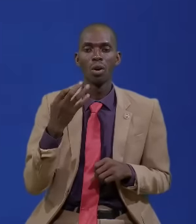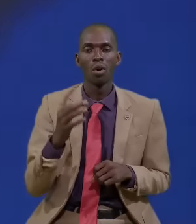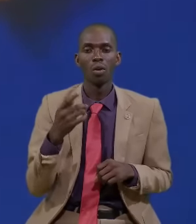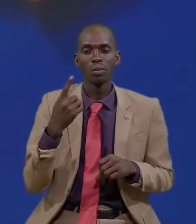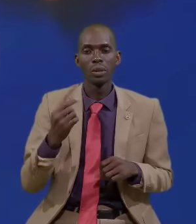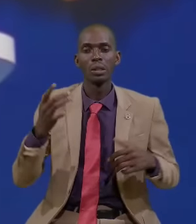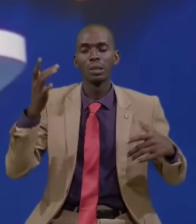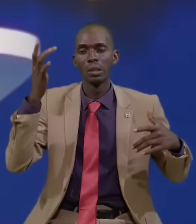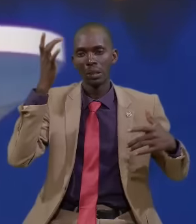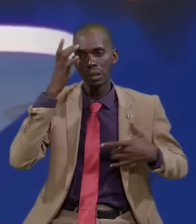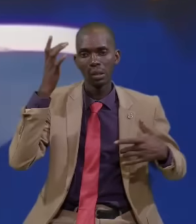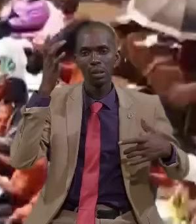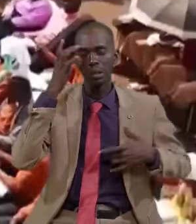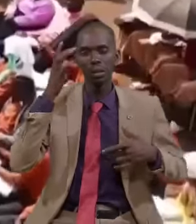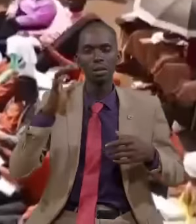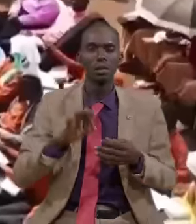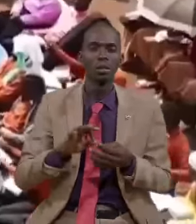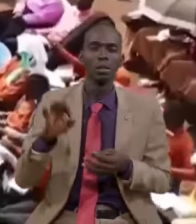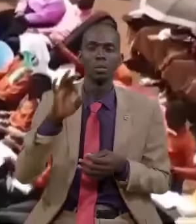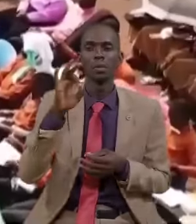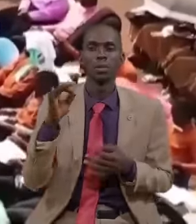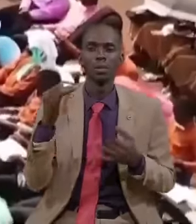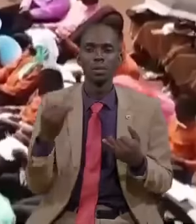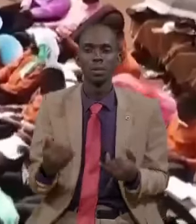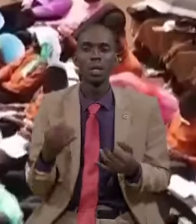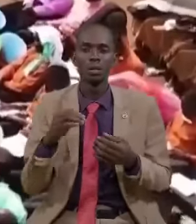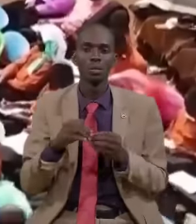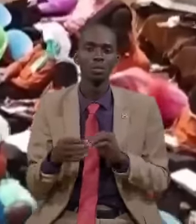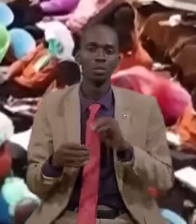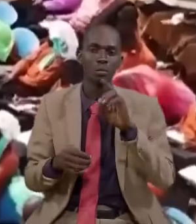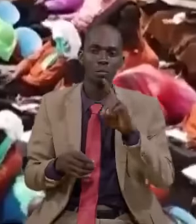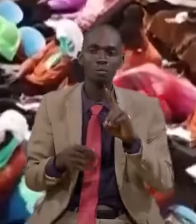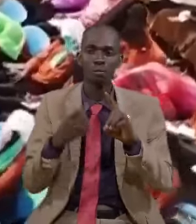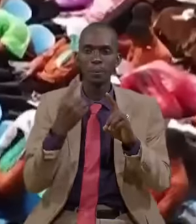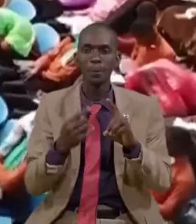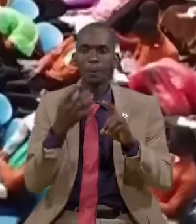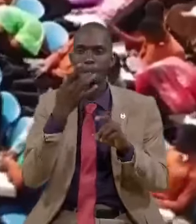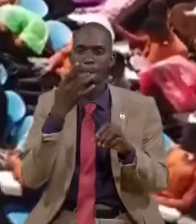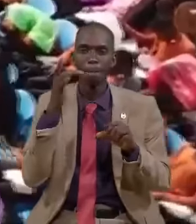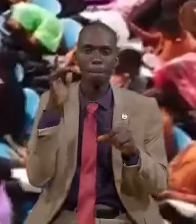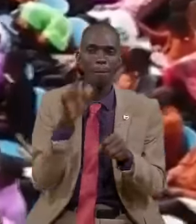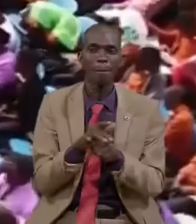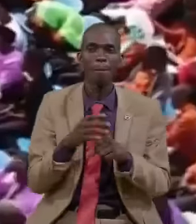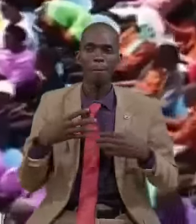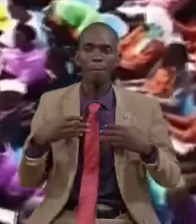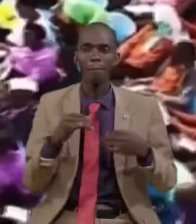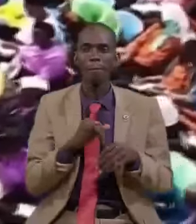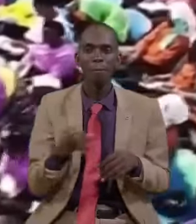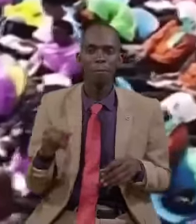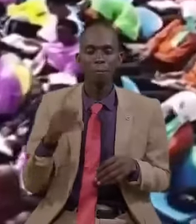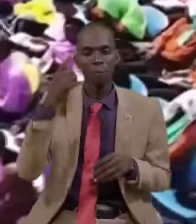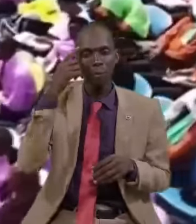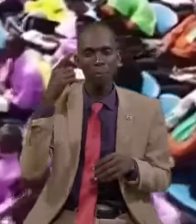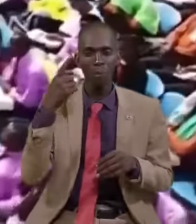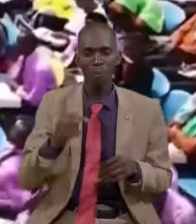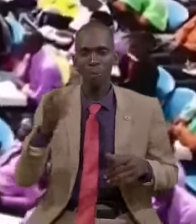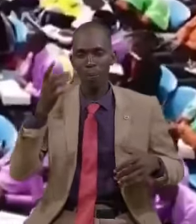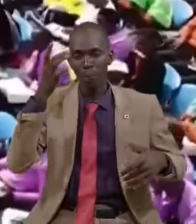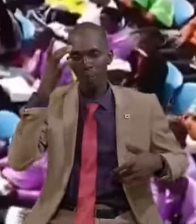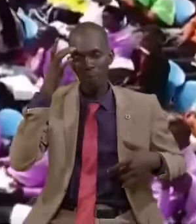number one. Number one, the promised healing for the sick